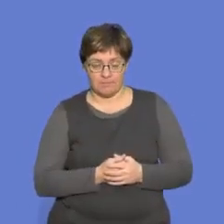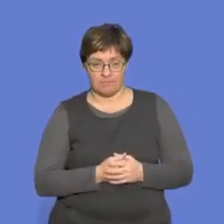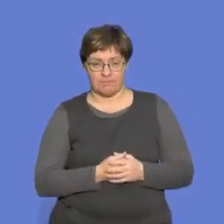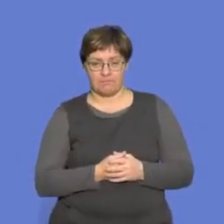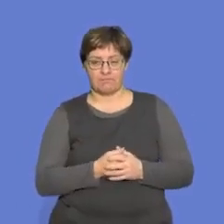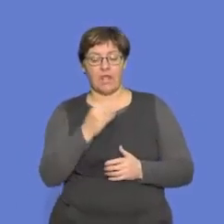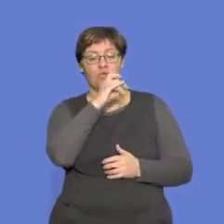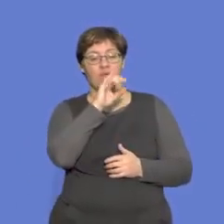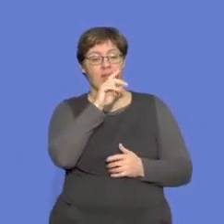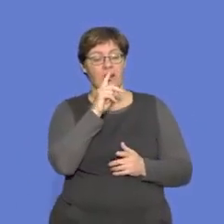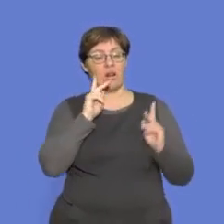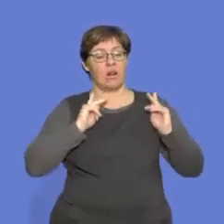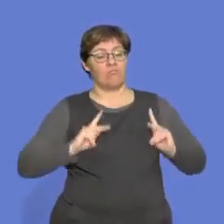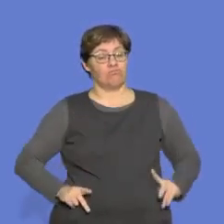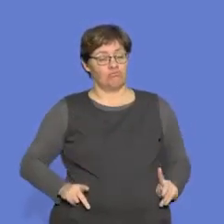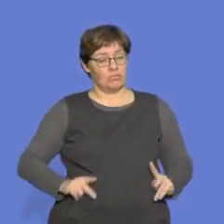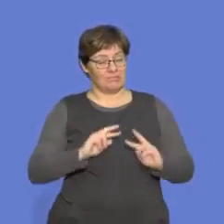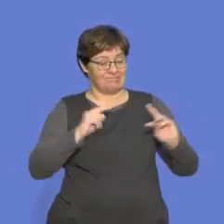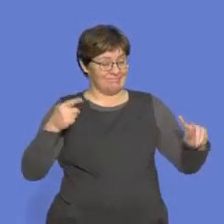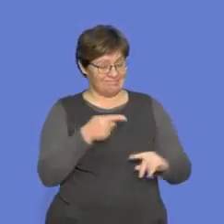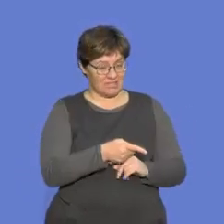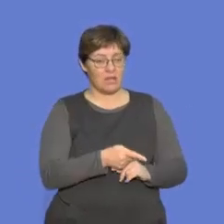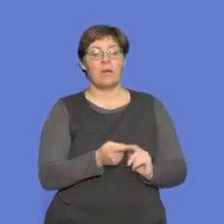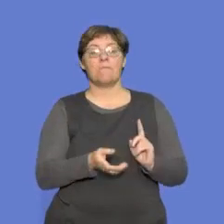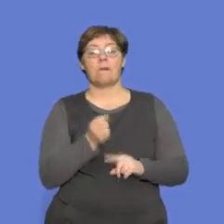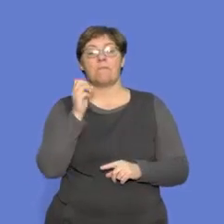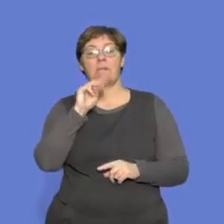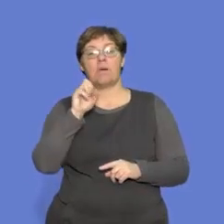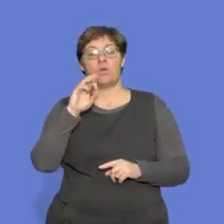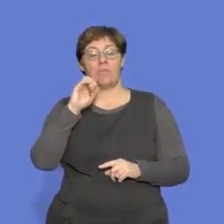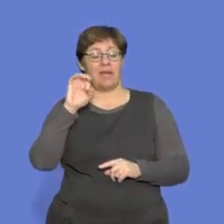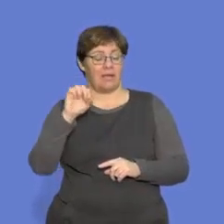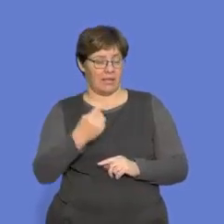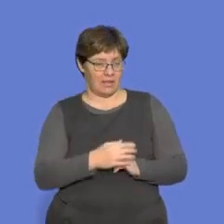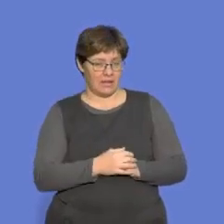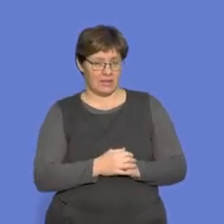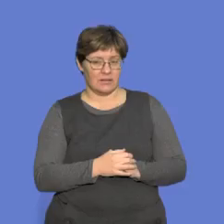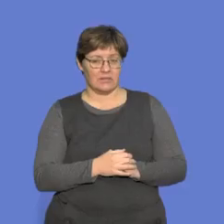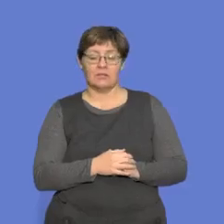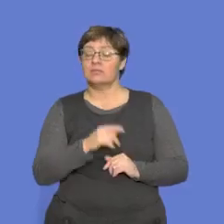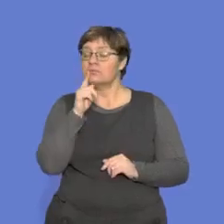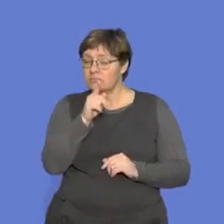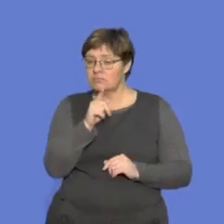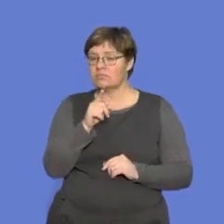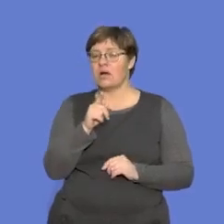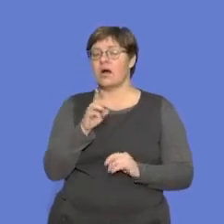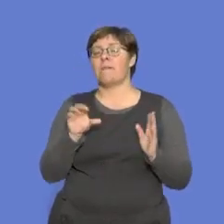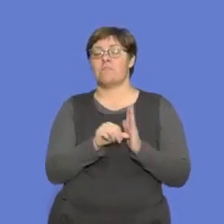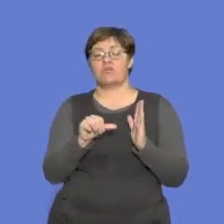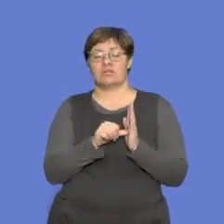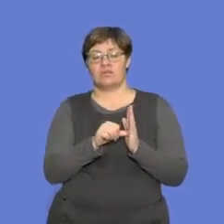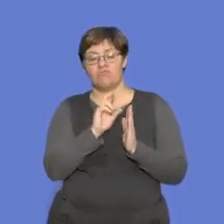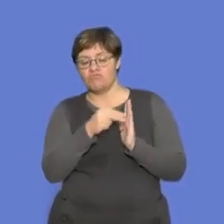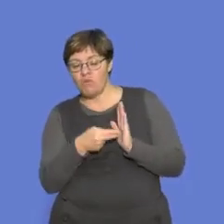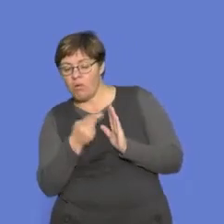humankind, as I mentioned, you can find that in Maropeng, and these play a significant role in understanding the context